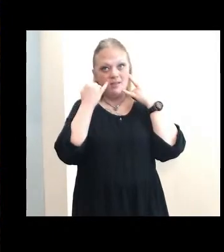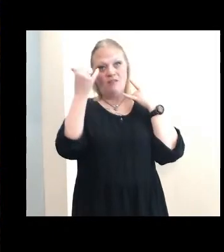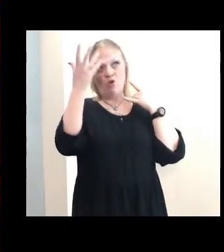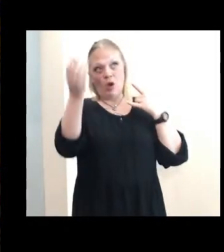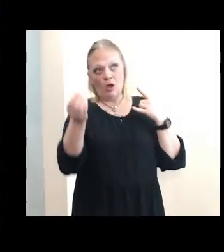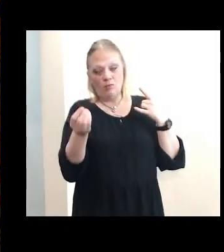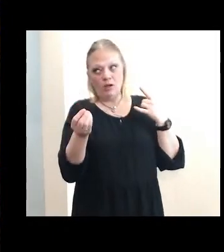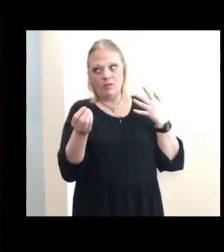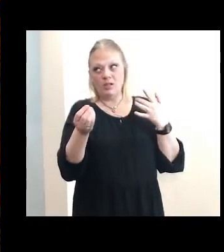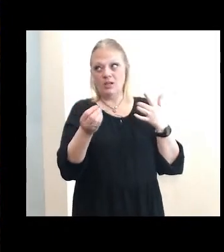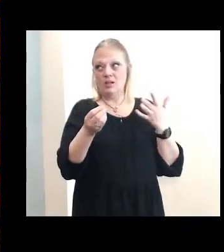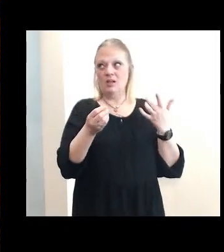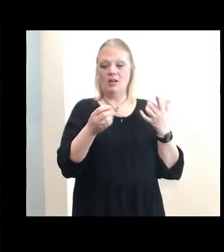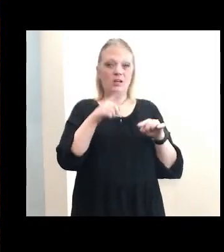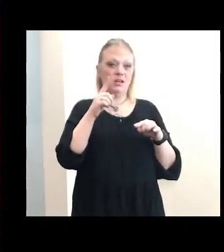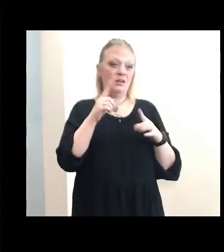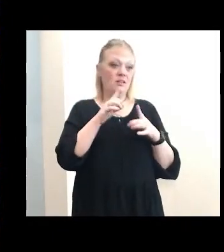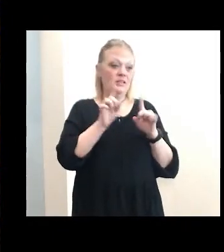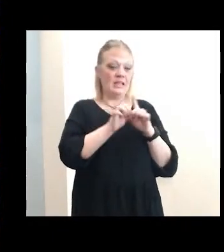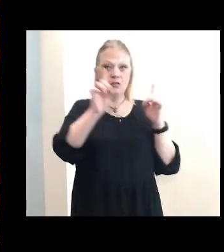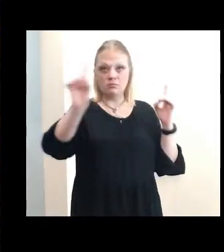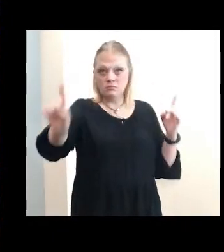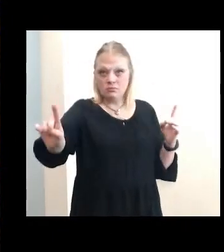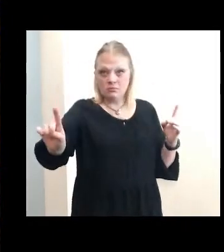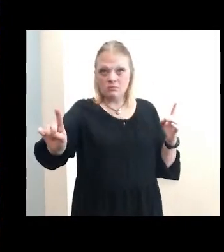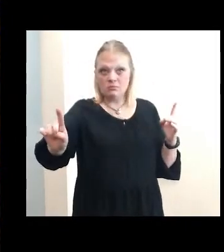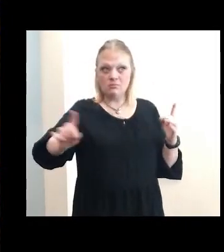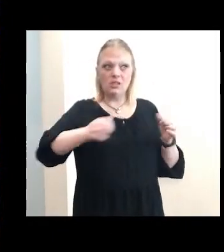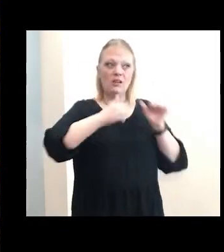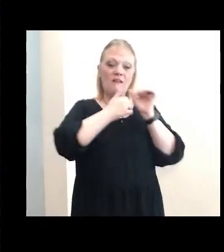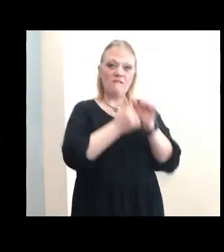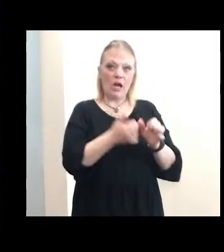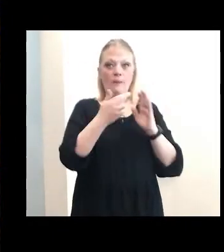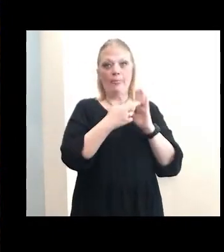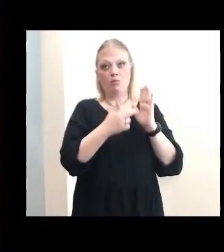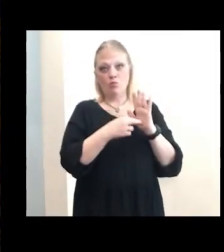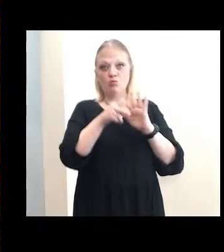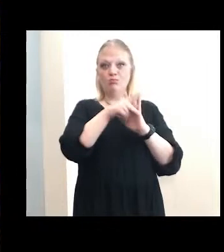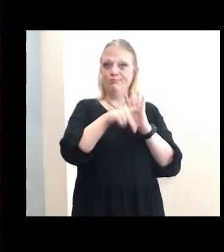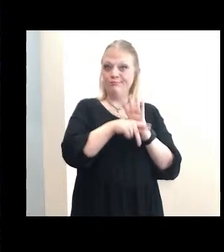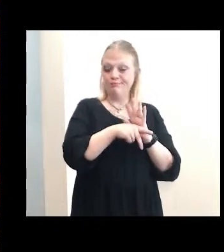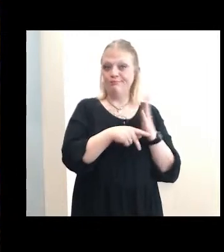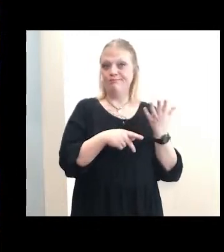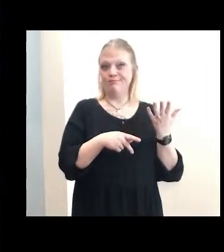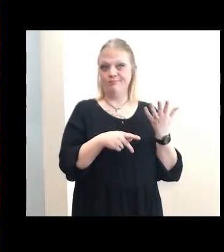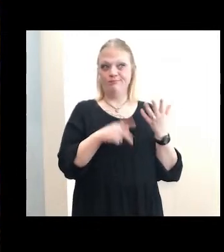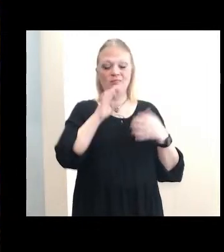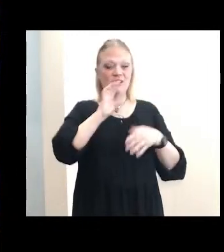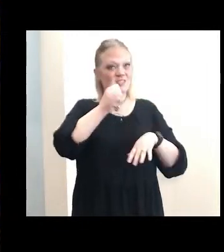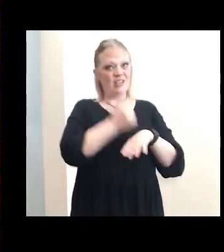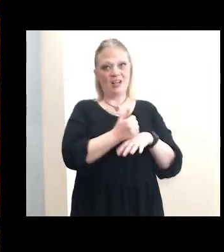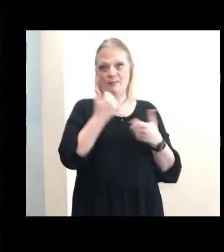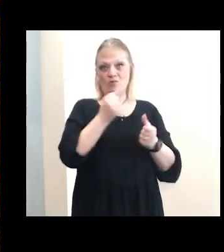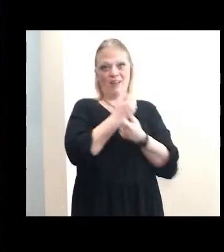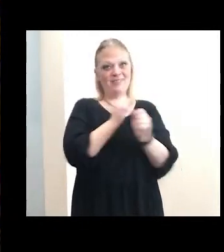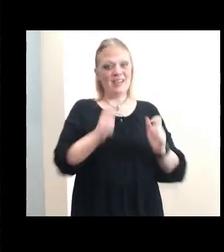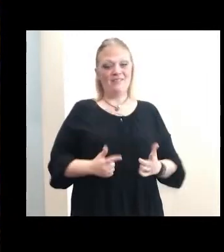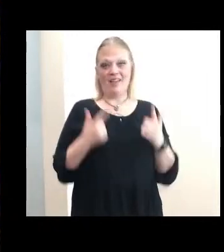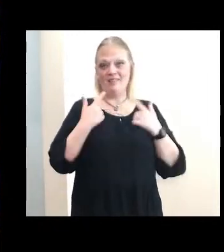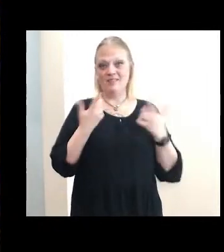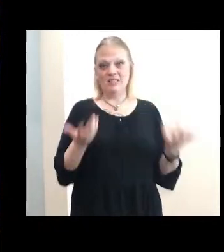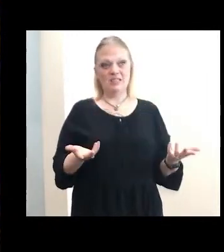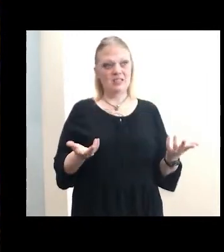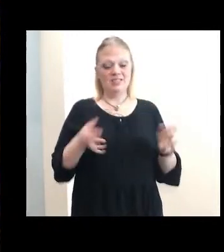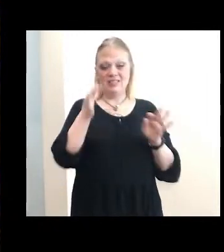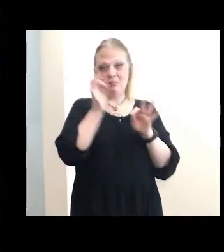public. You can't safely socially distant. To follow the rules and protocols. They're in place to save lives.